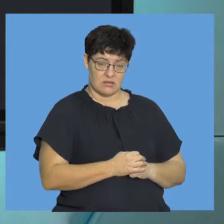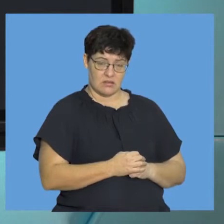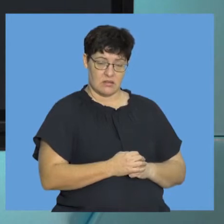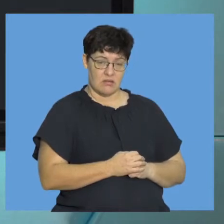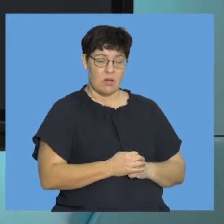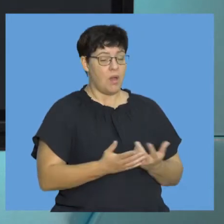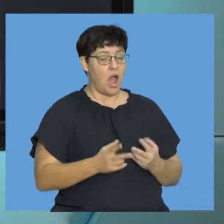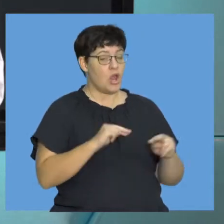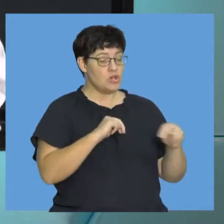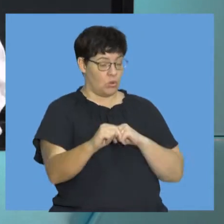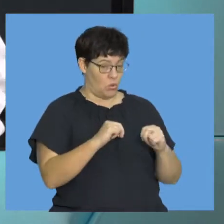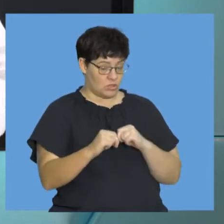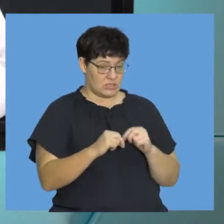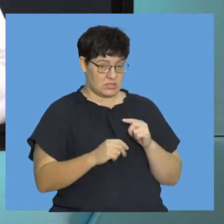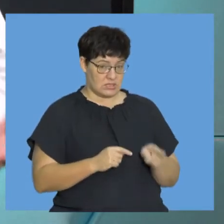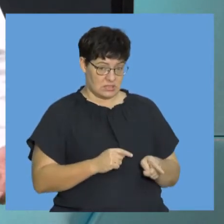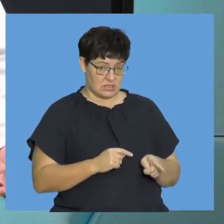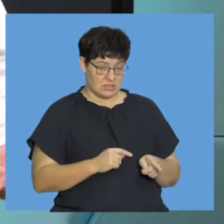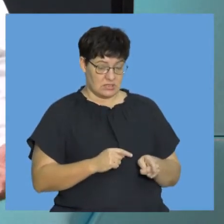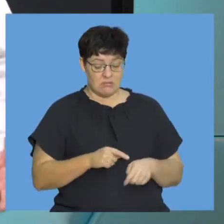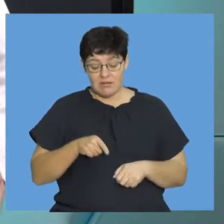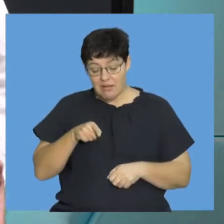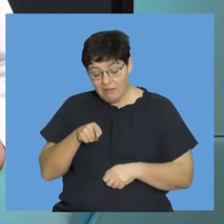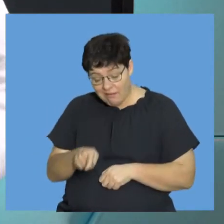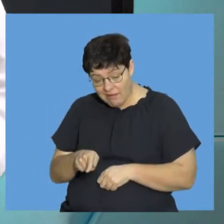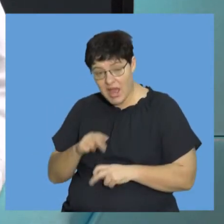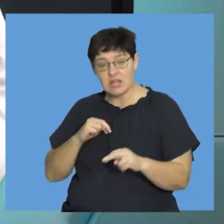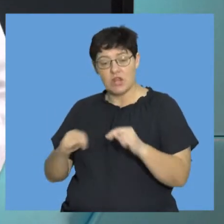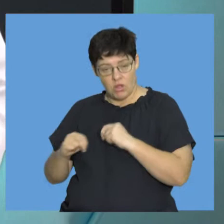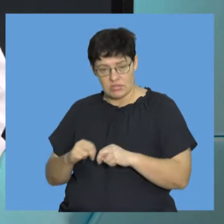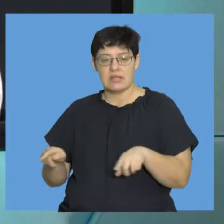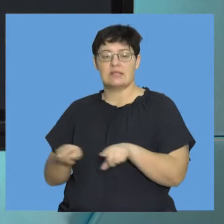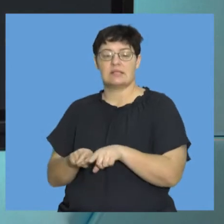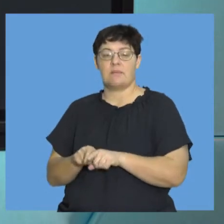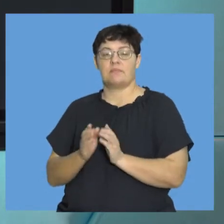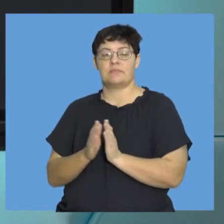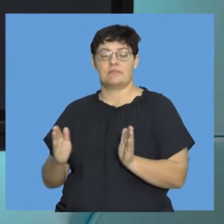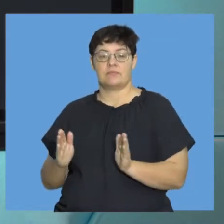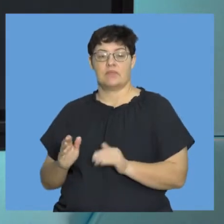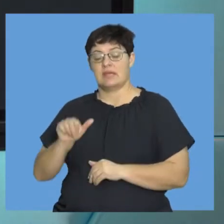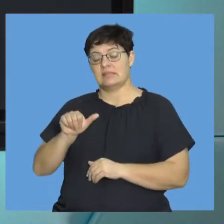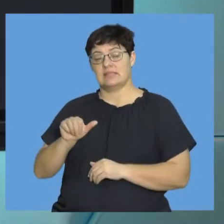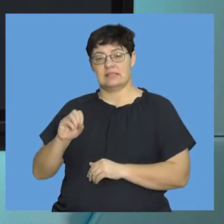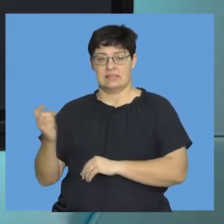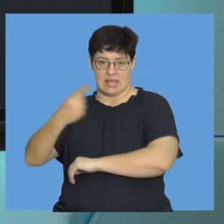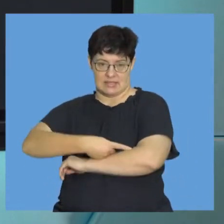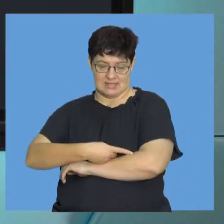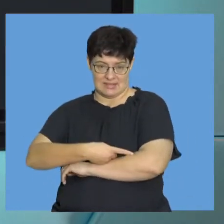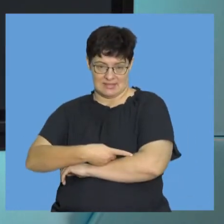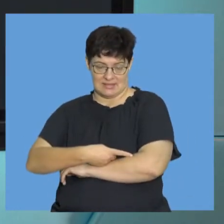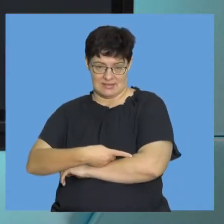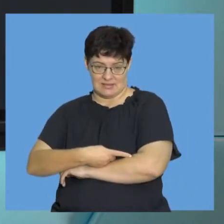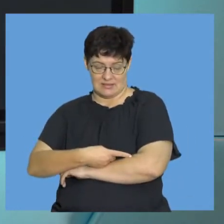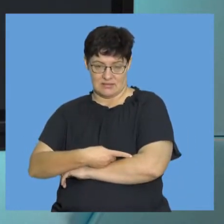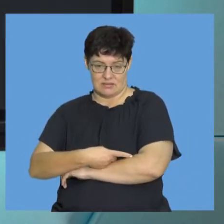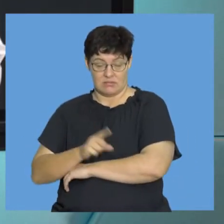is negotiated with our creditors is a payment period of 60 days. Now